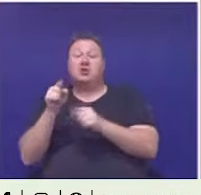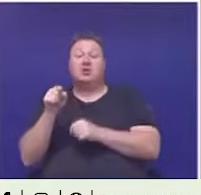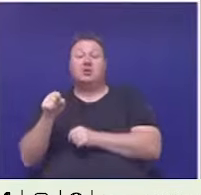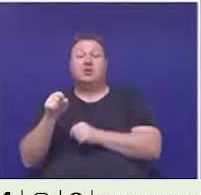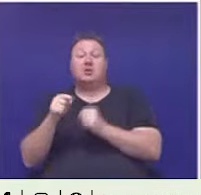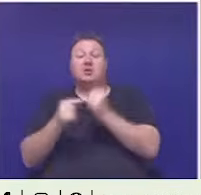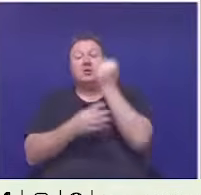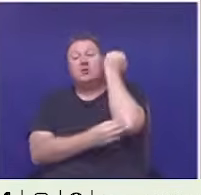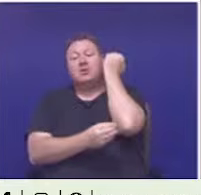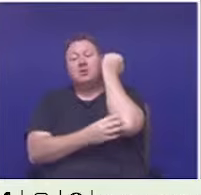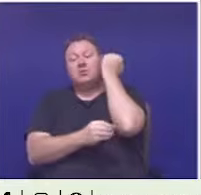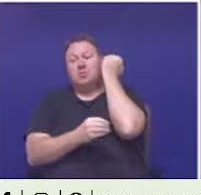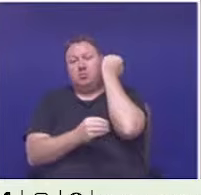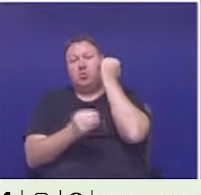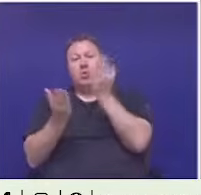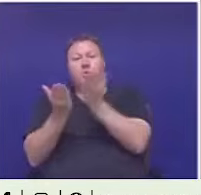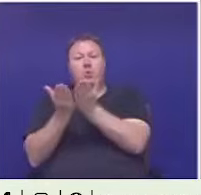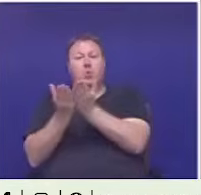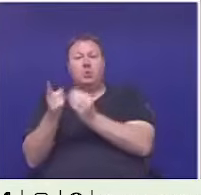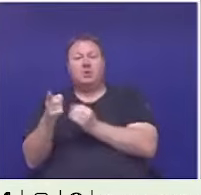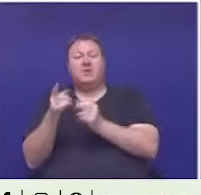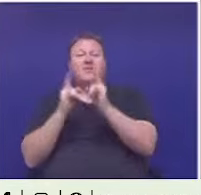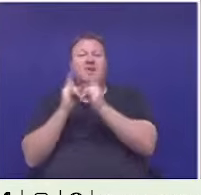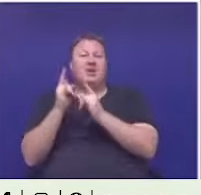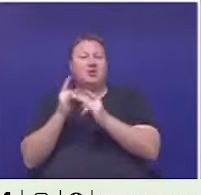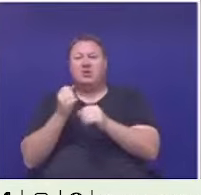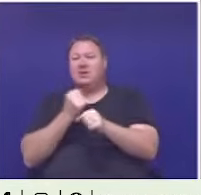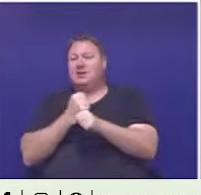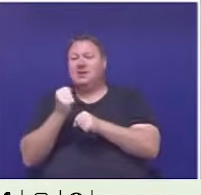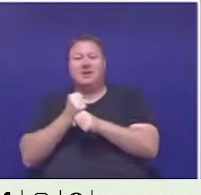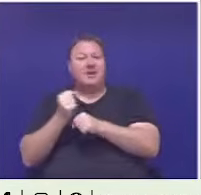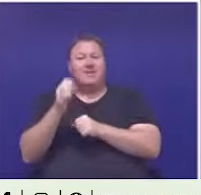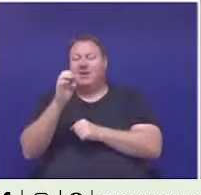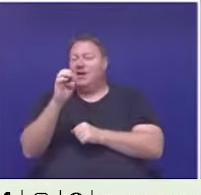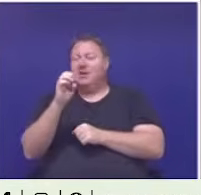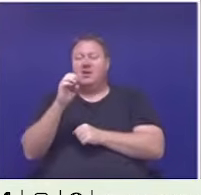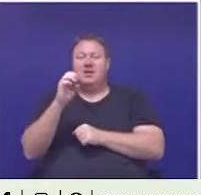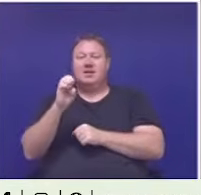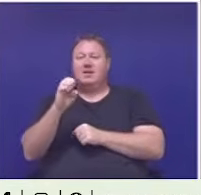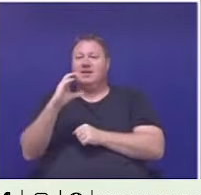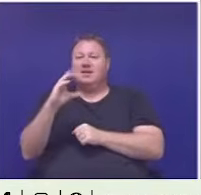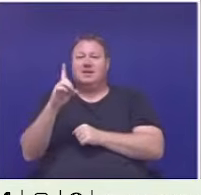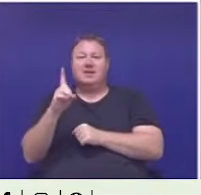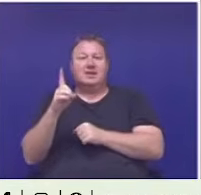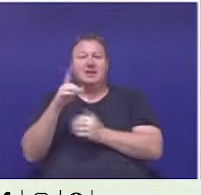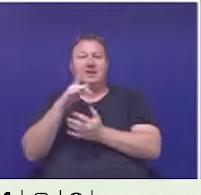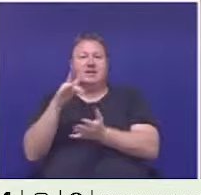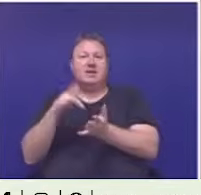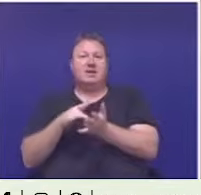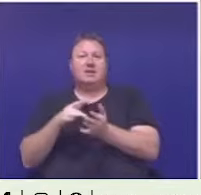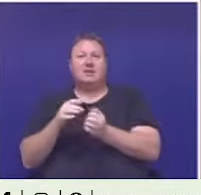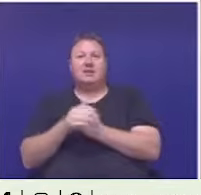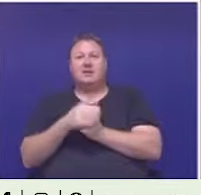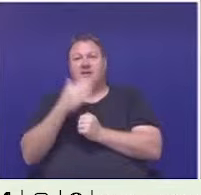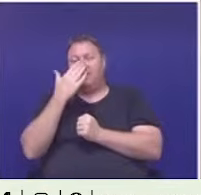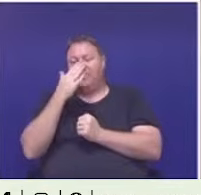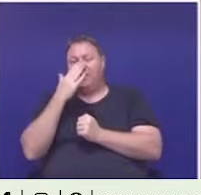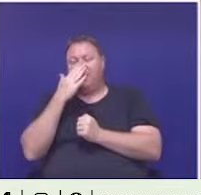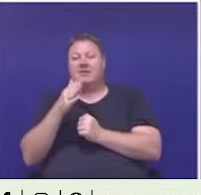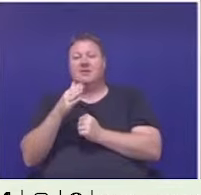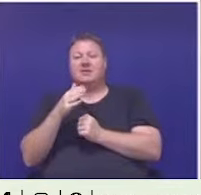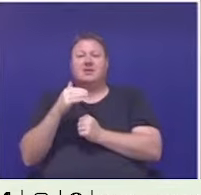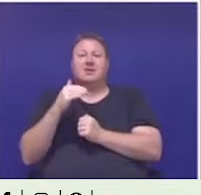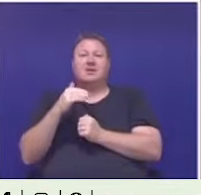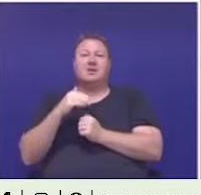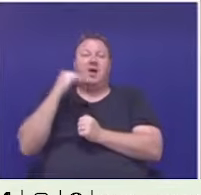the quintile 1 school, who's in a village, who has never been to an ECD center, who faces the high chance